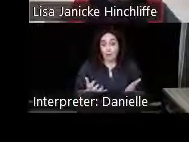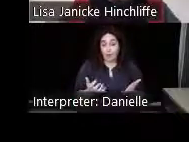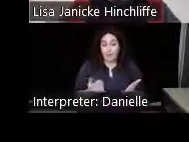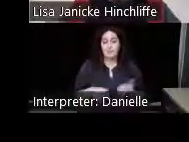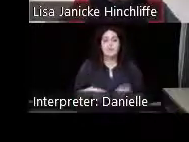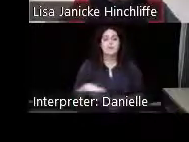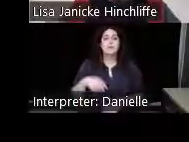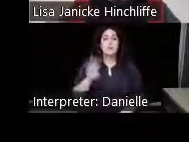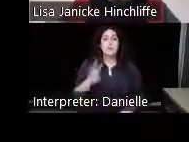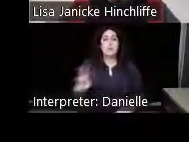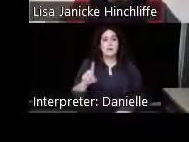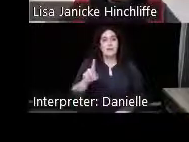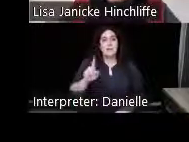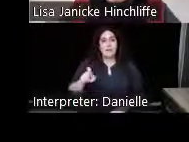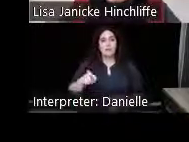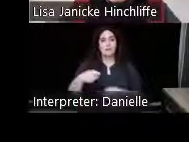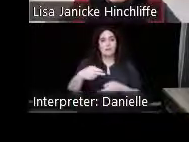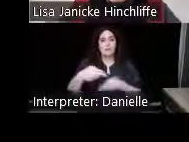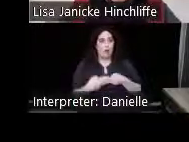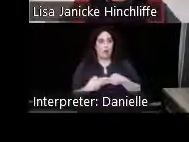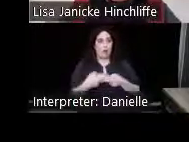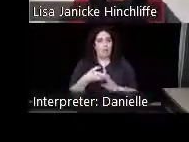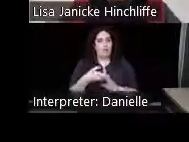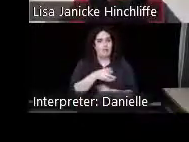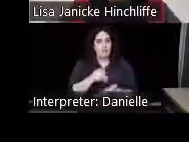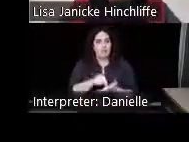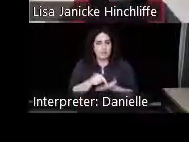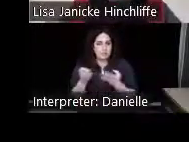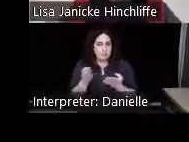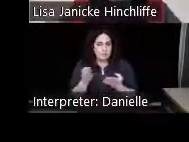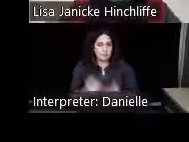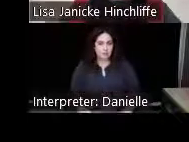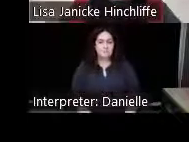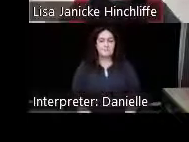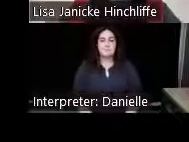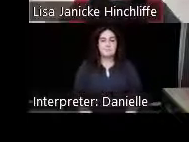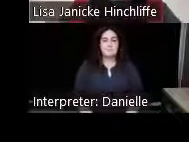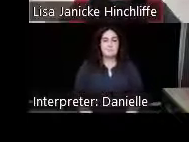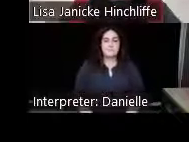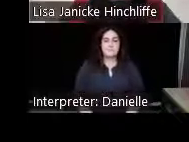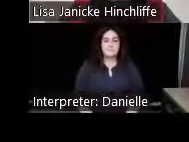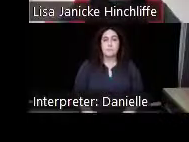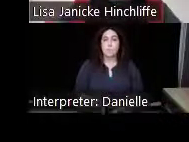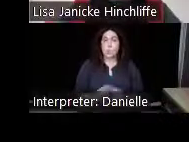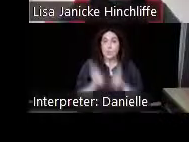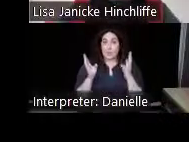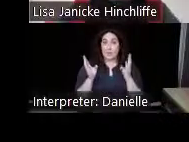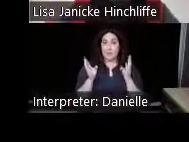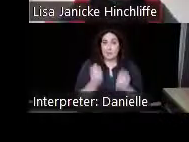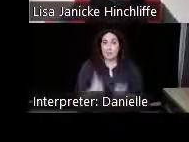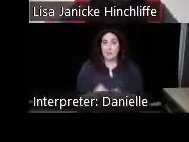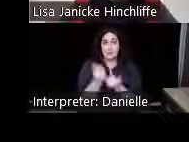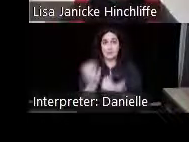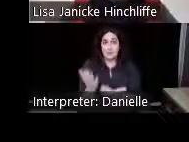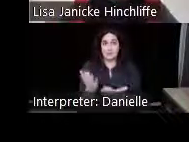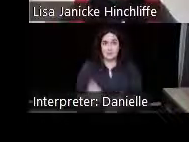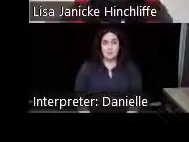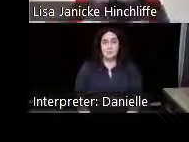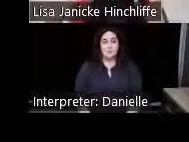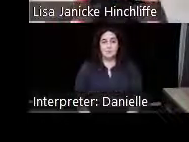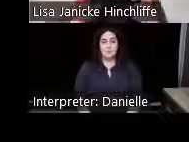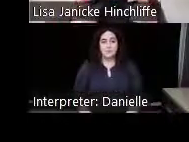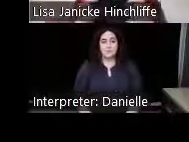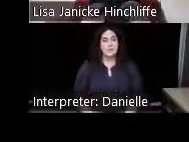self-identify itself as a preprint server. Submissions had to be open. In other words, it was not